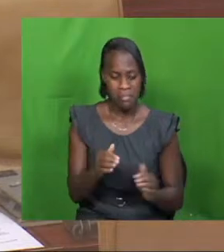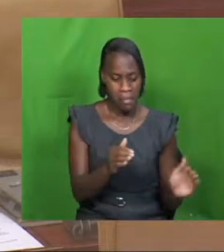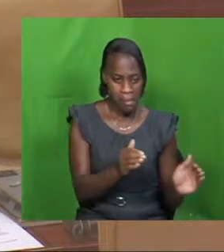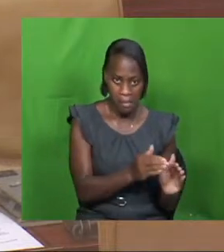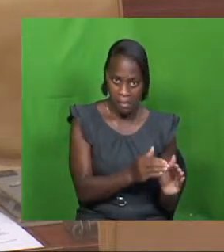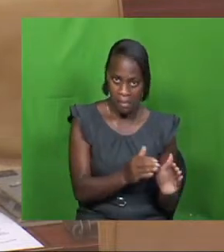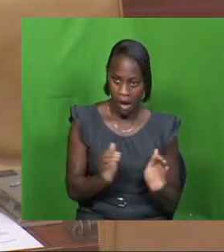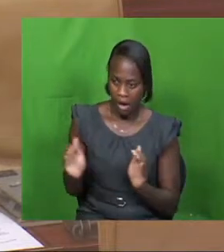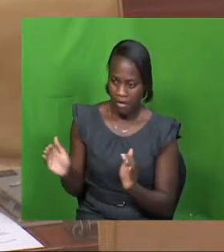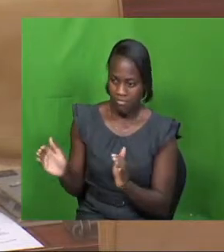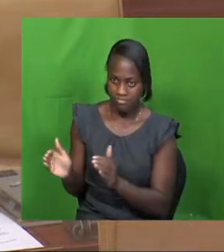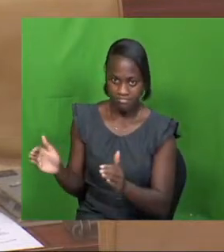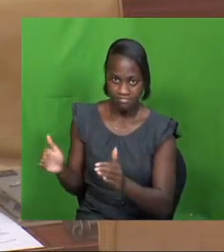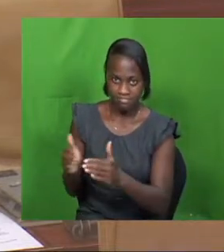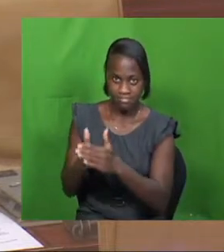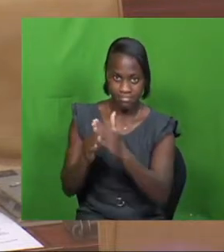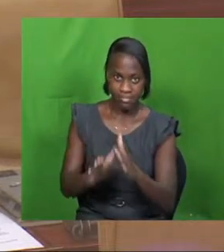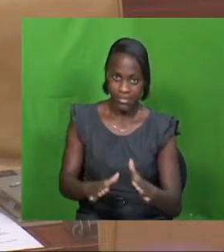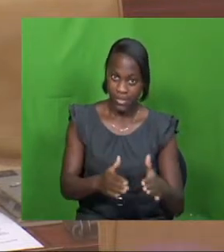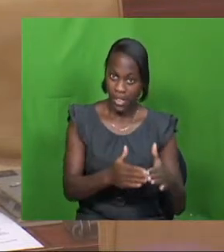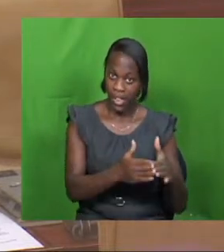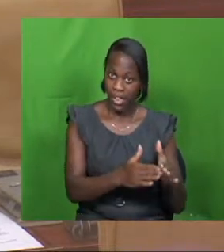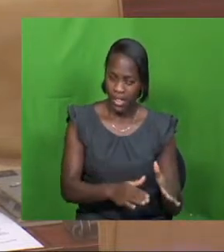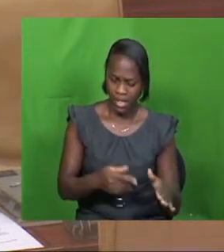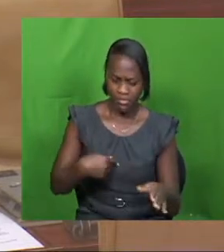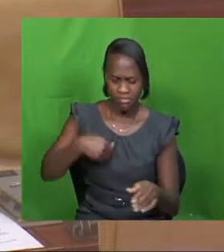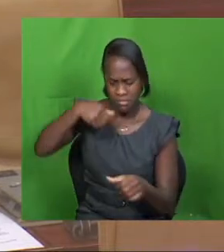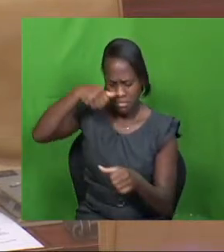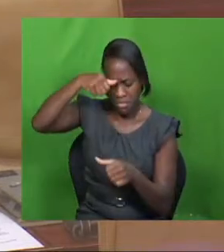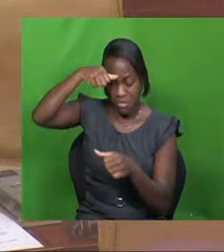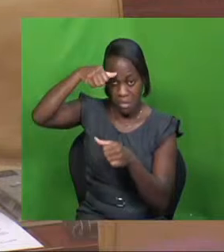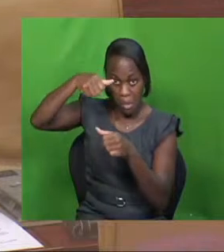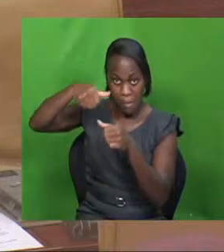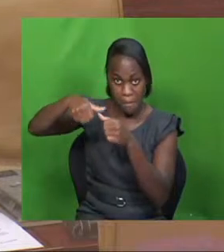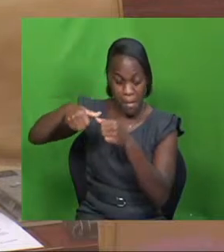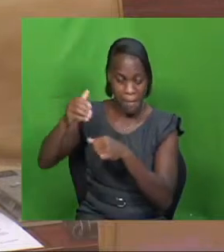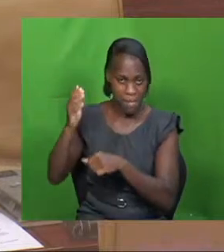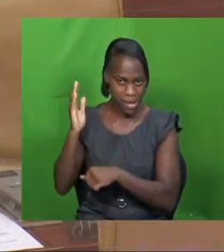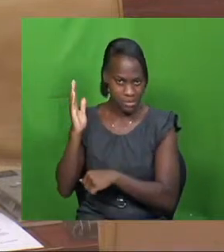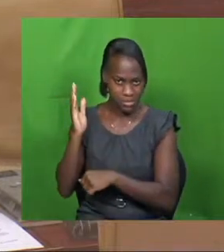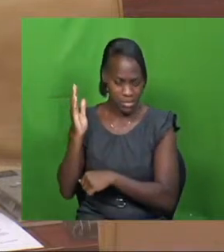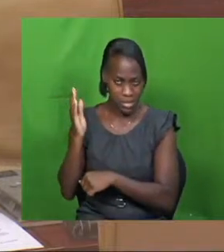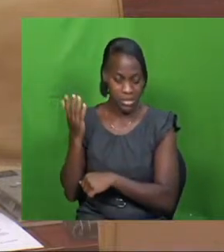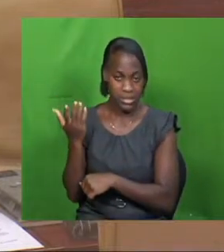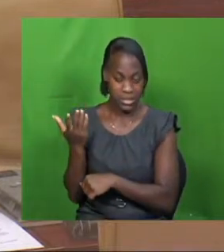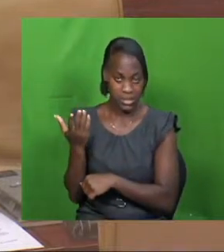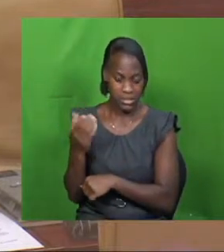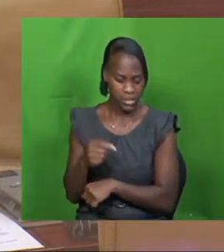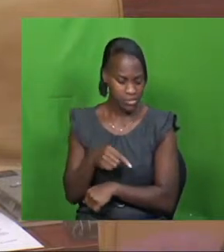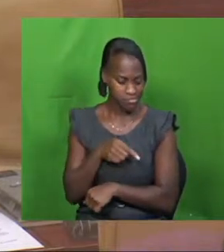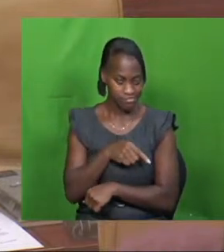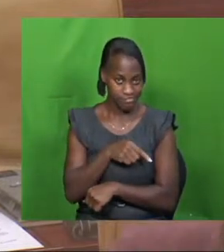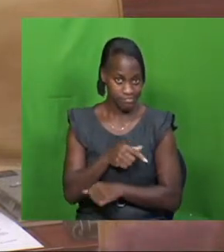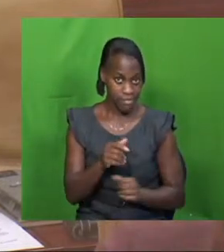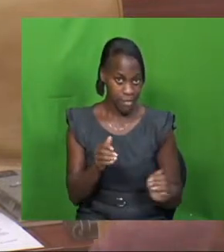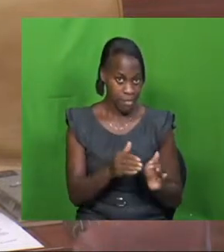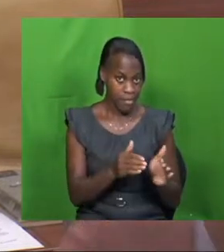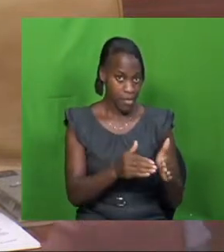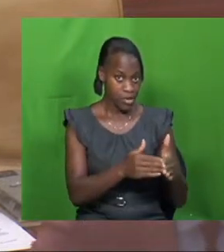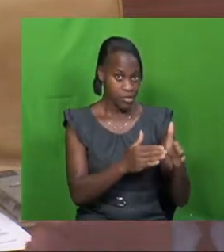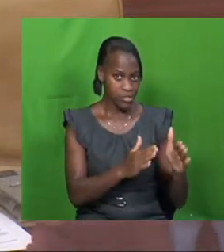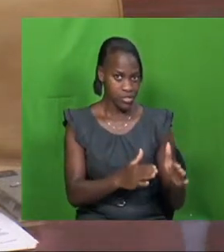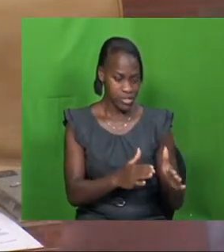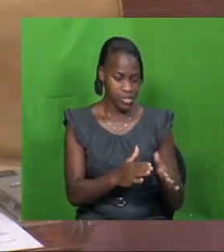minority leaders. I recall that the Honourable Minority Leader